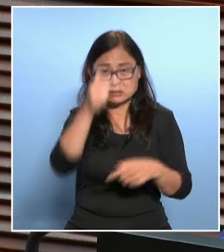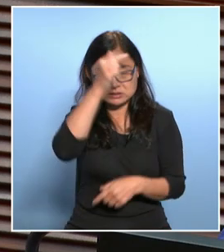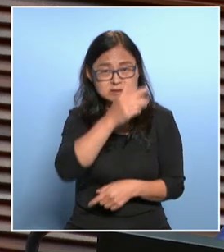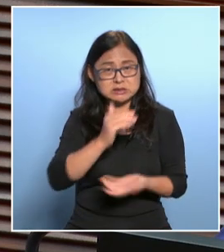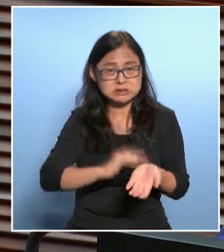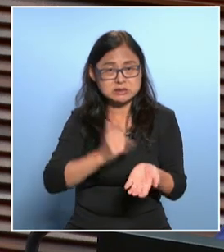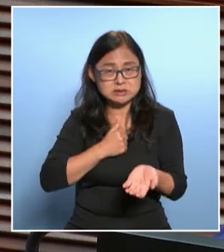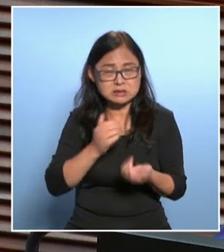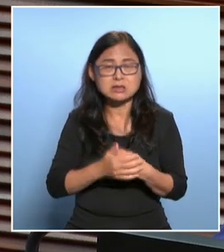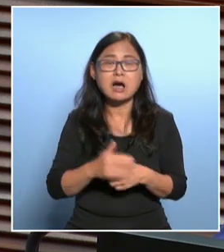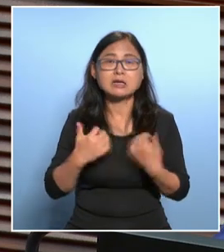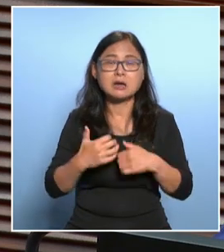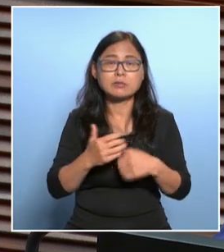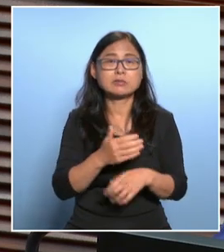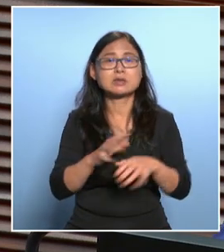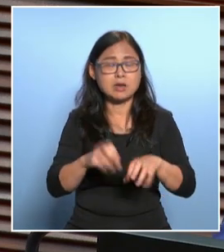handled?